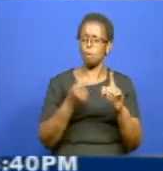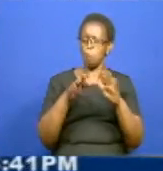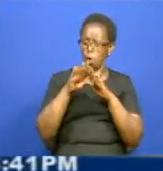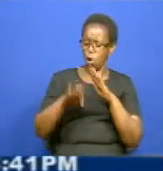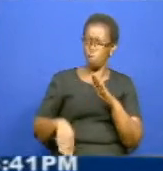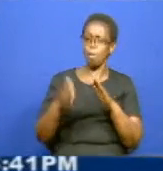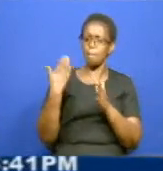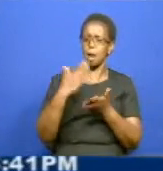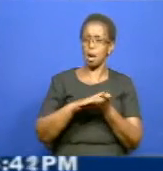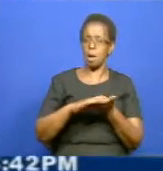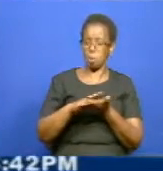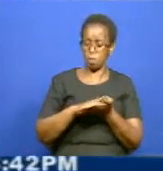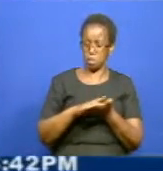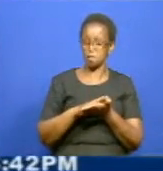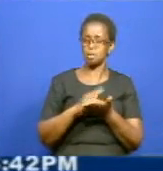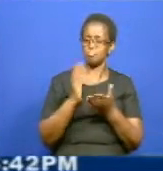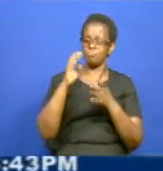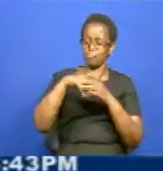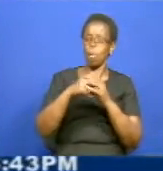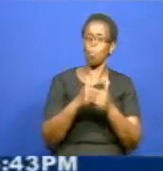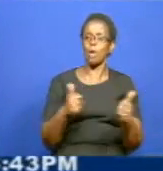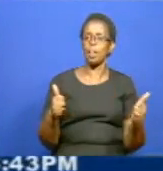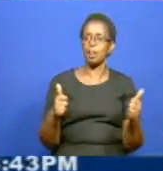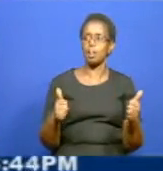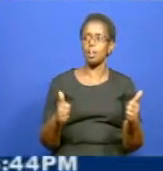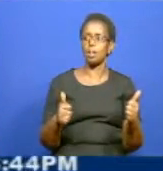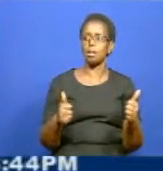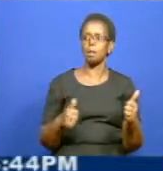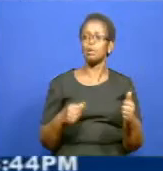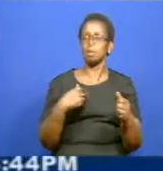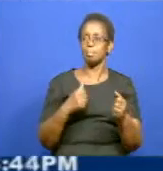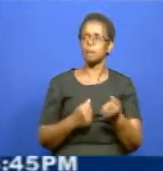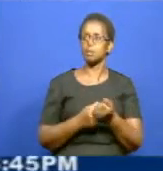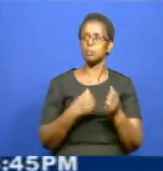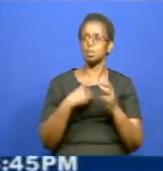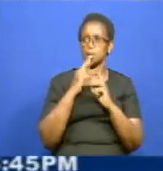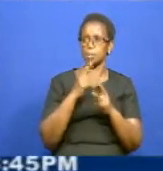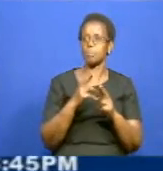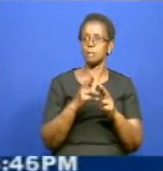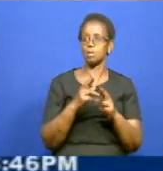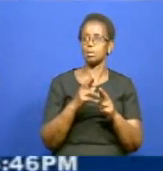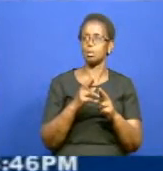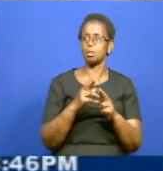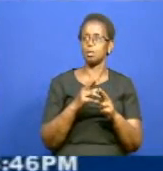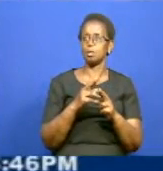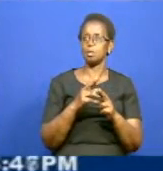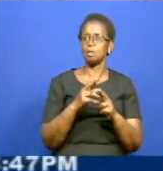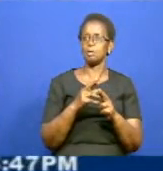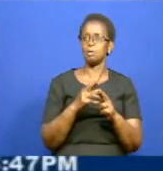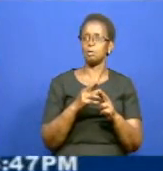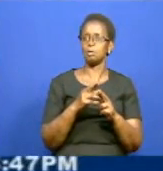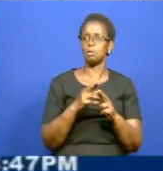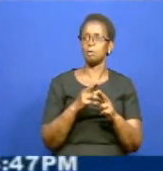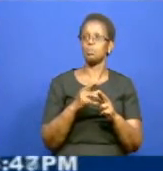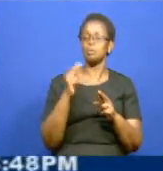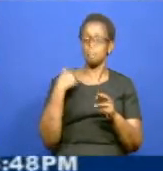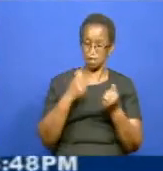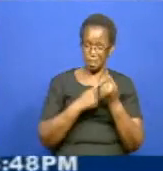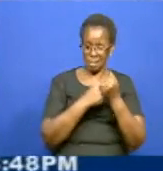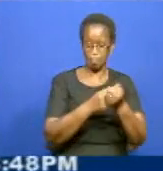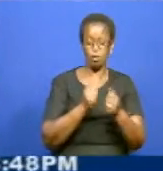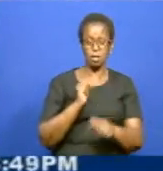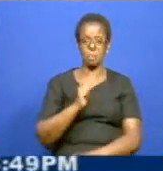Honorable Speaker. I beg to second the report, and I beg to support Senator